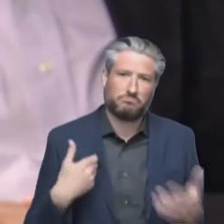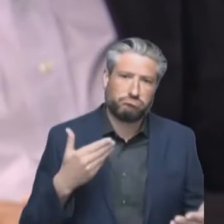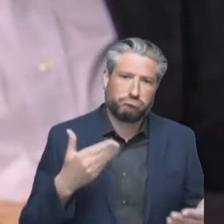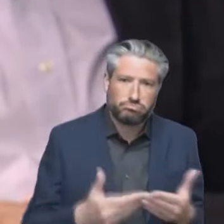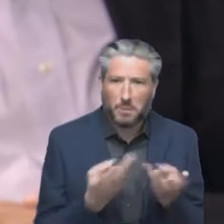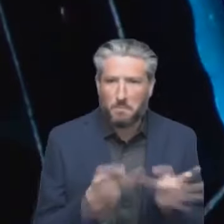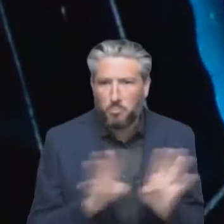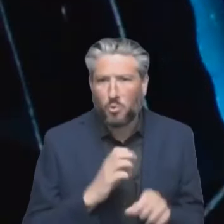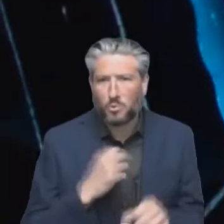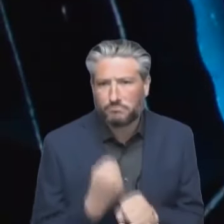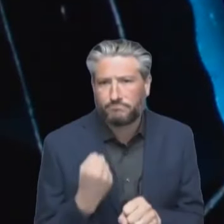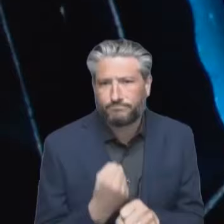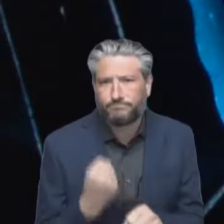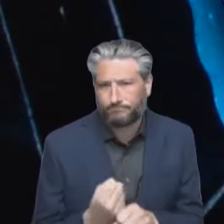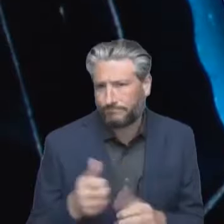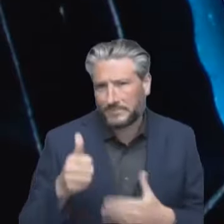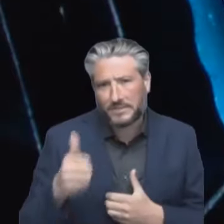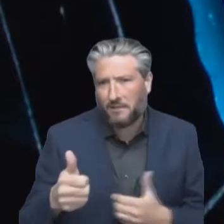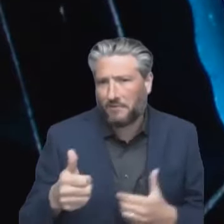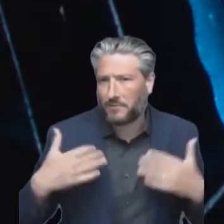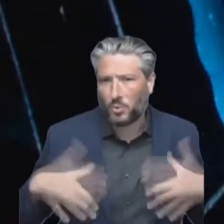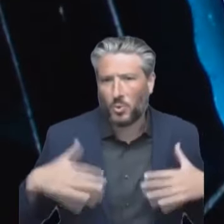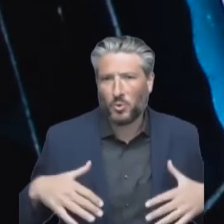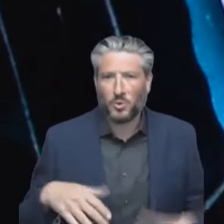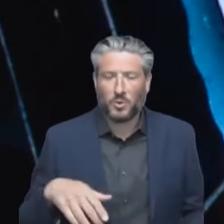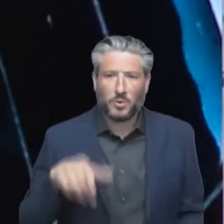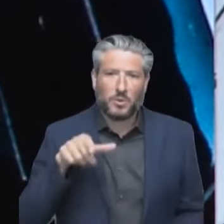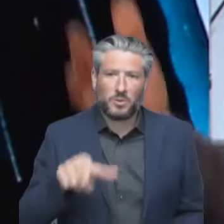course, of which he has been one of the pillars in the last few years.